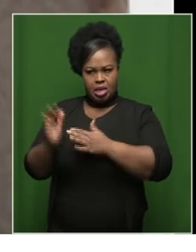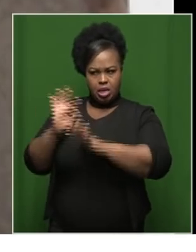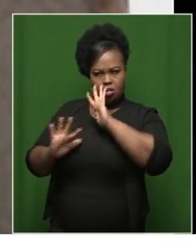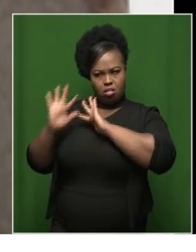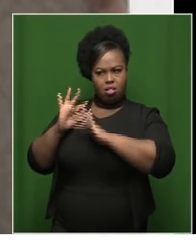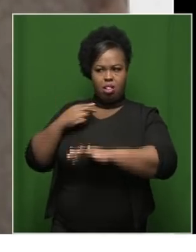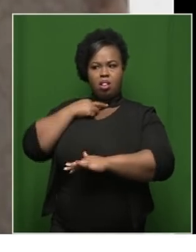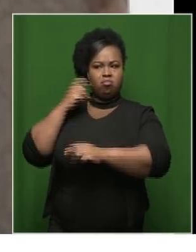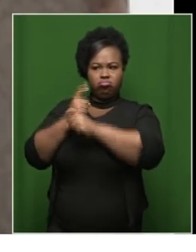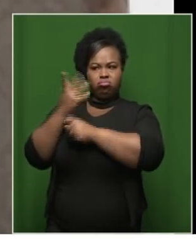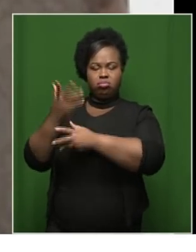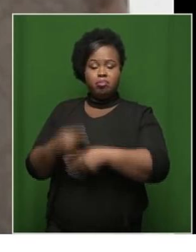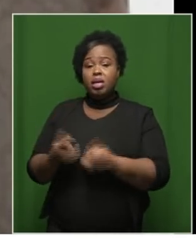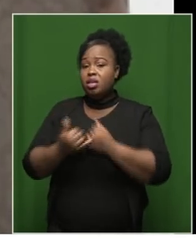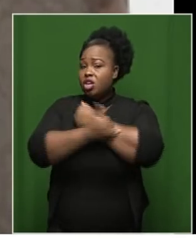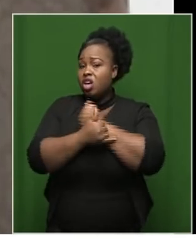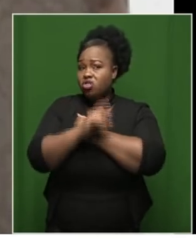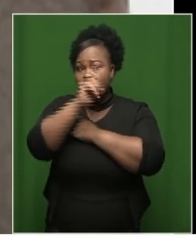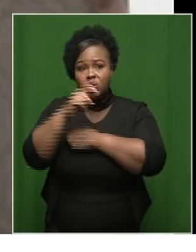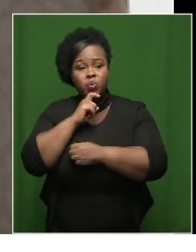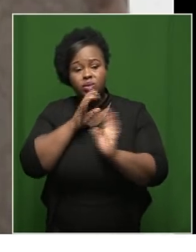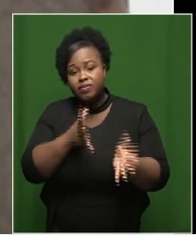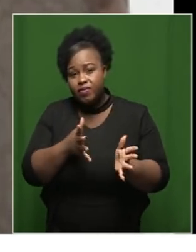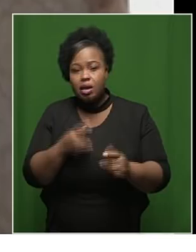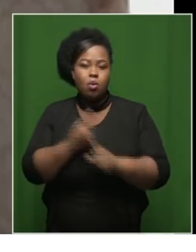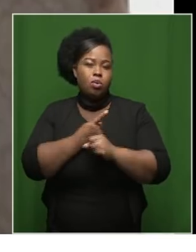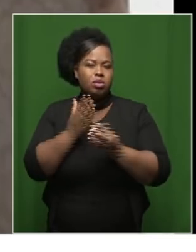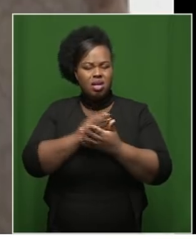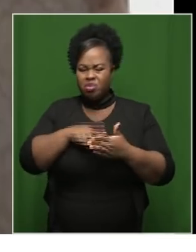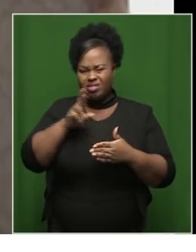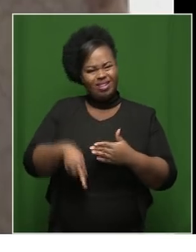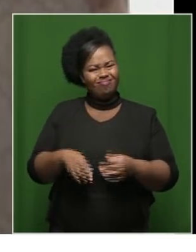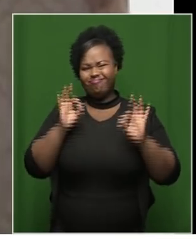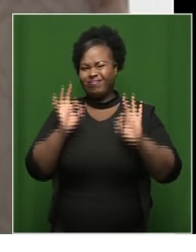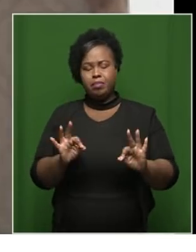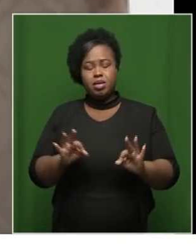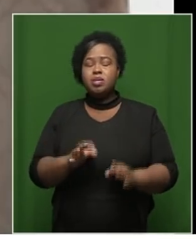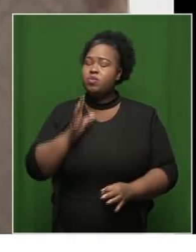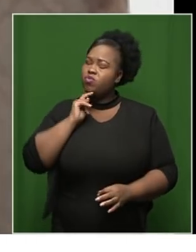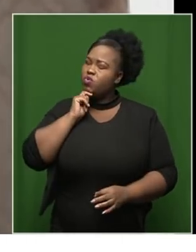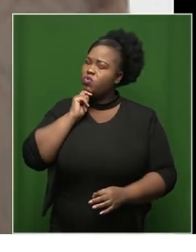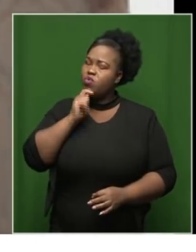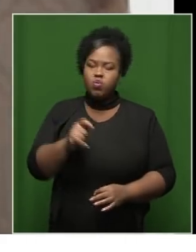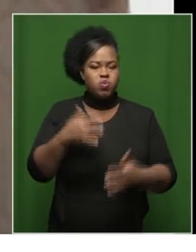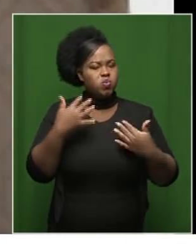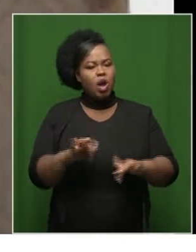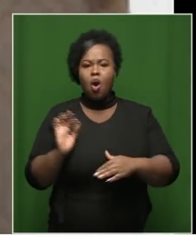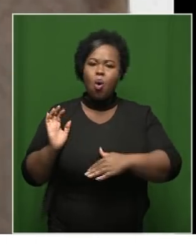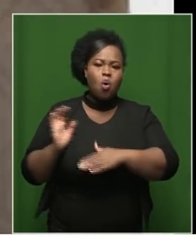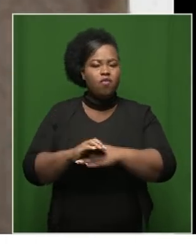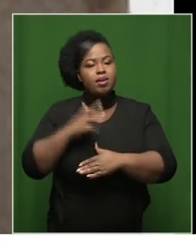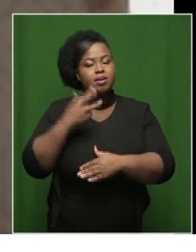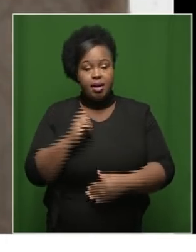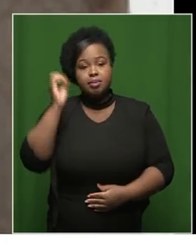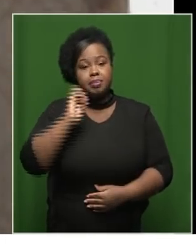thing is, in the countries that it has been used, in the countries where the studies are, the results are not good. They are overwhelming. They are well over 90% success